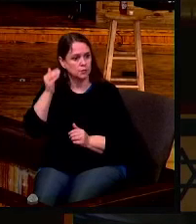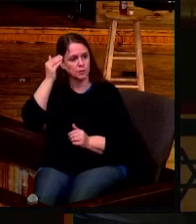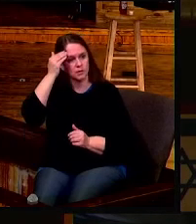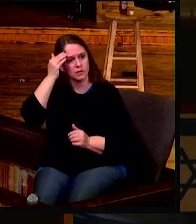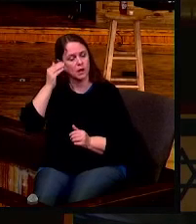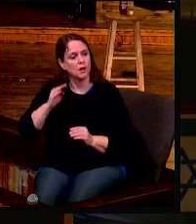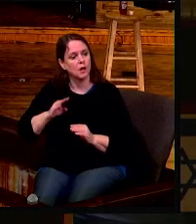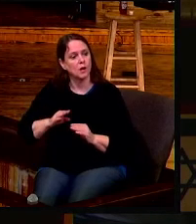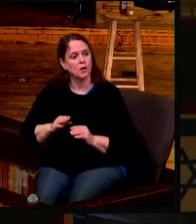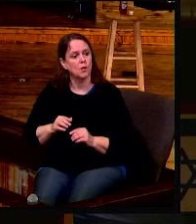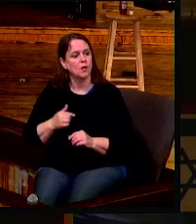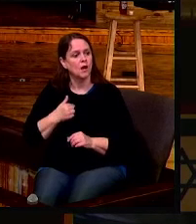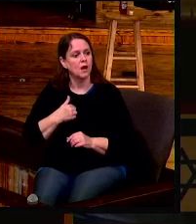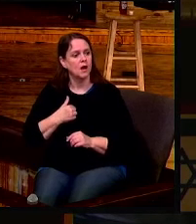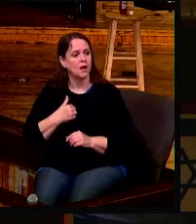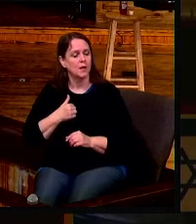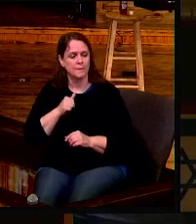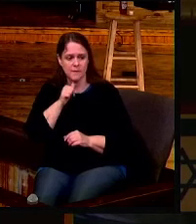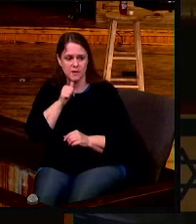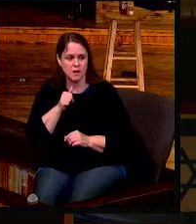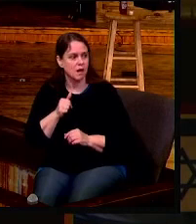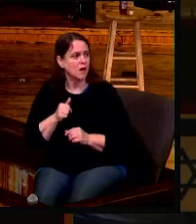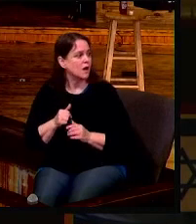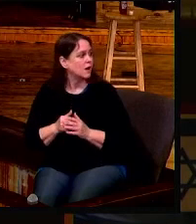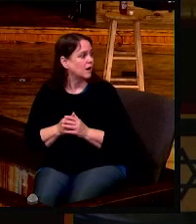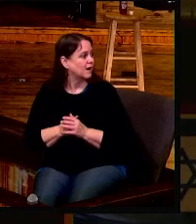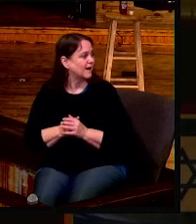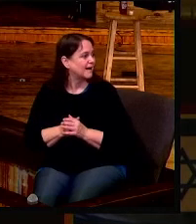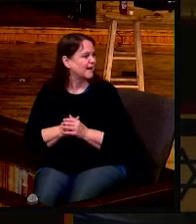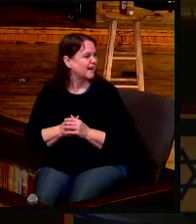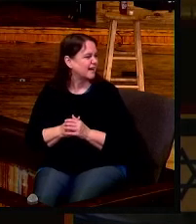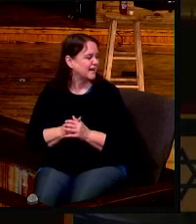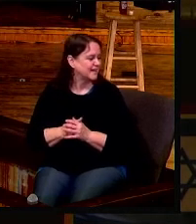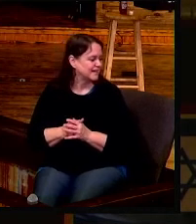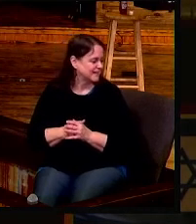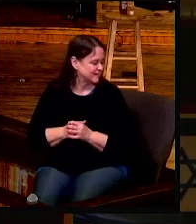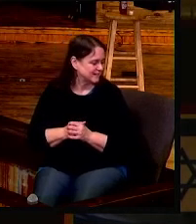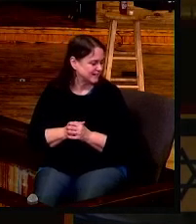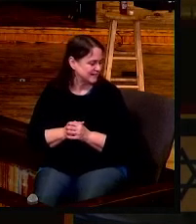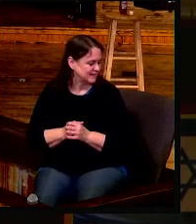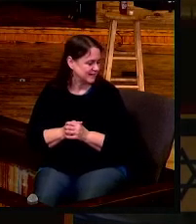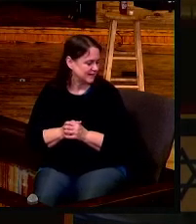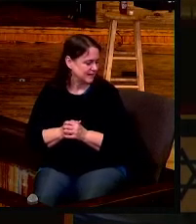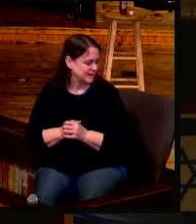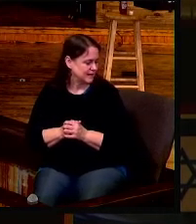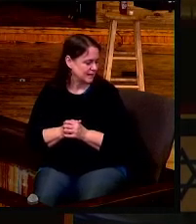or unfriendly, although there could be a couple in here that would disagree with that statement.